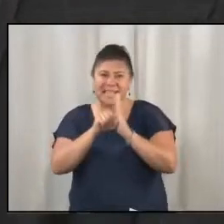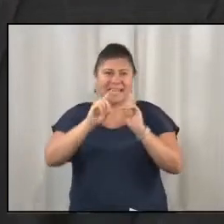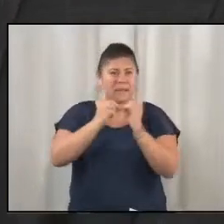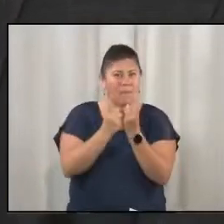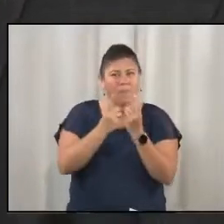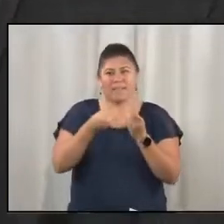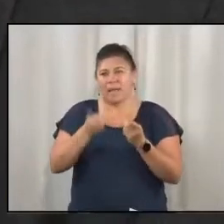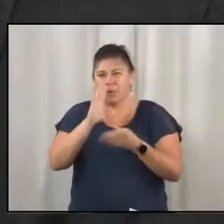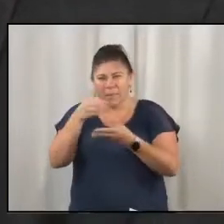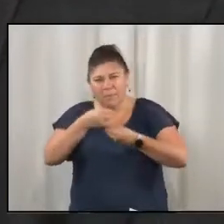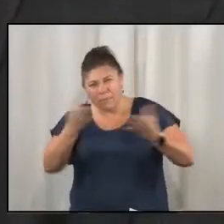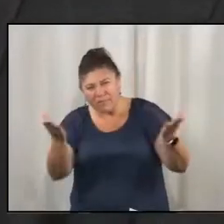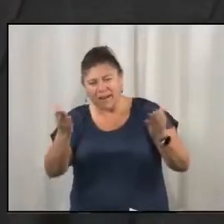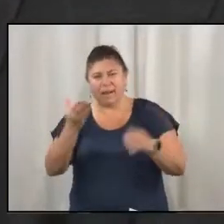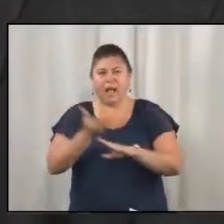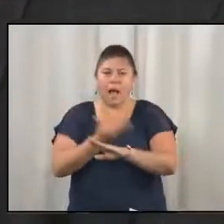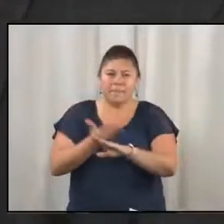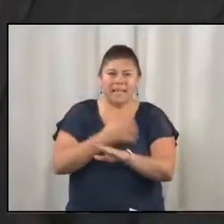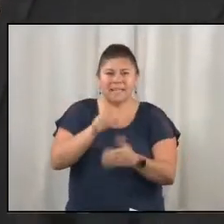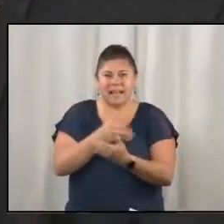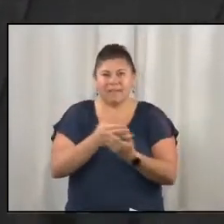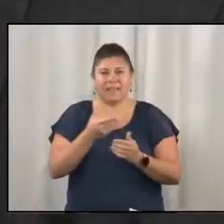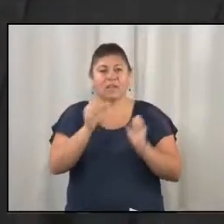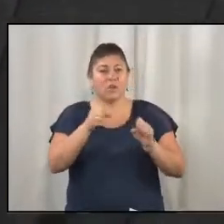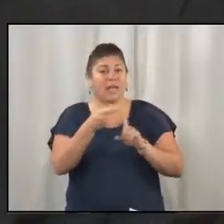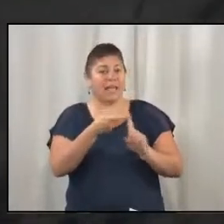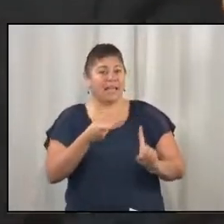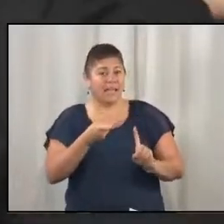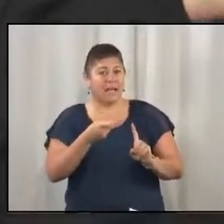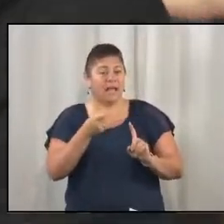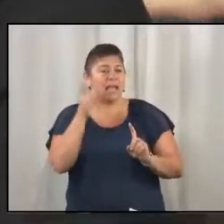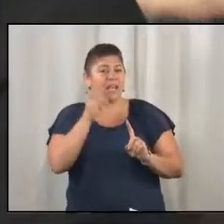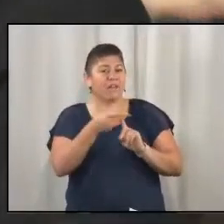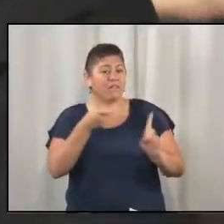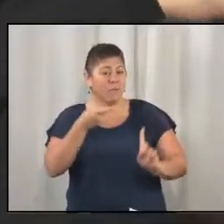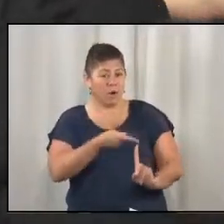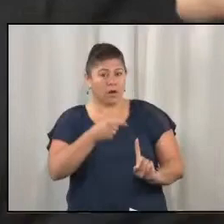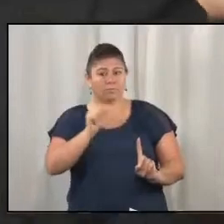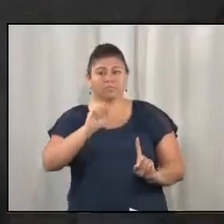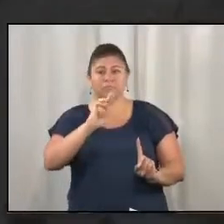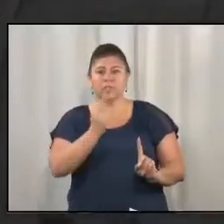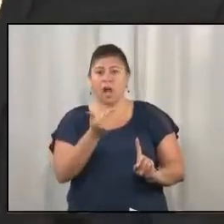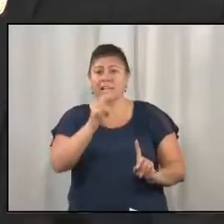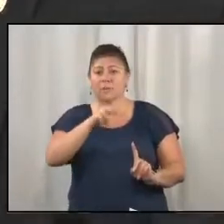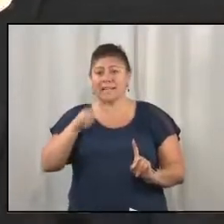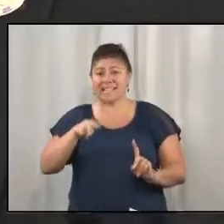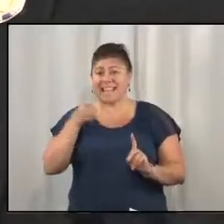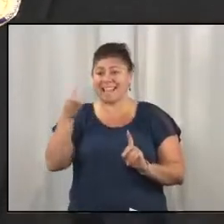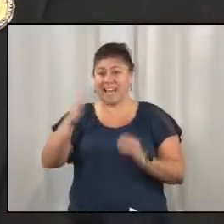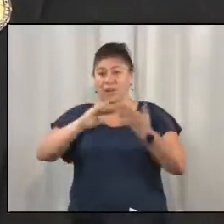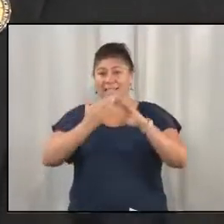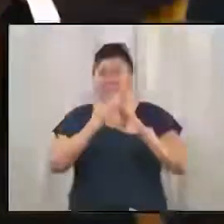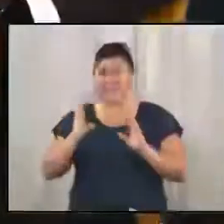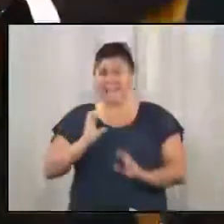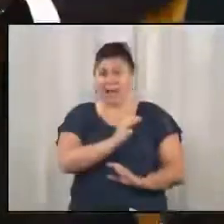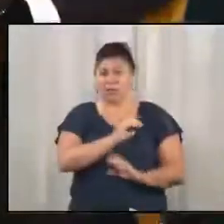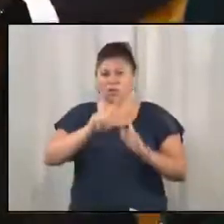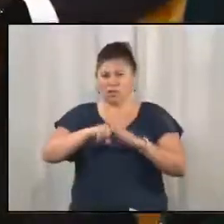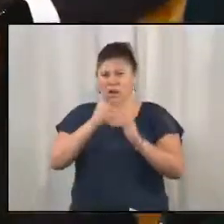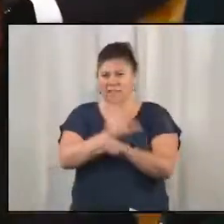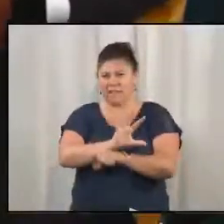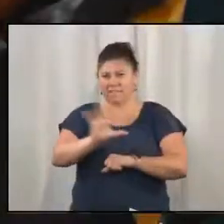can hear from Kelly about the entire health department budget on August 22nd at City Council, which starts at 5 p.m.